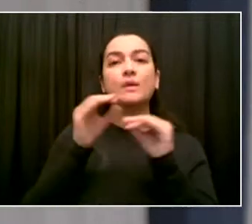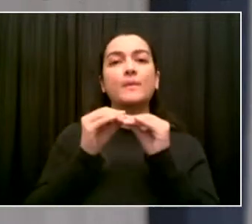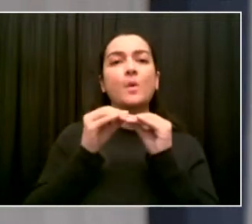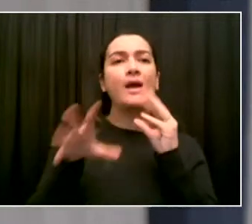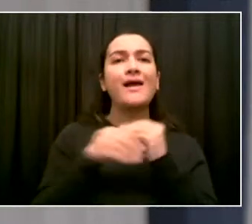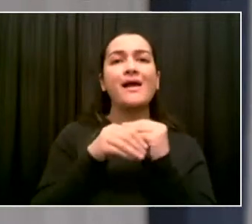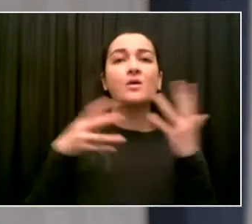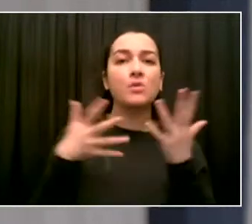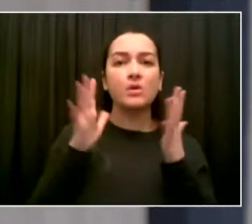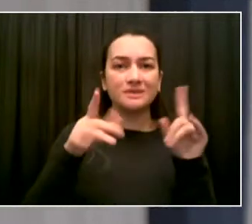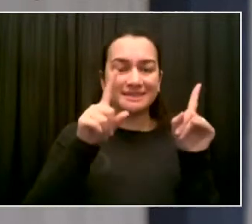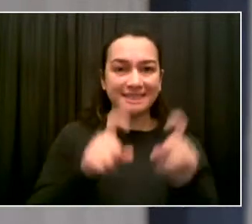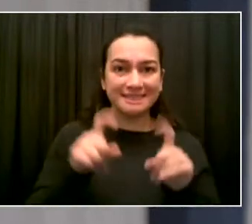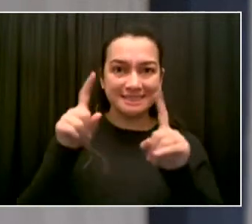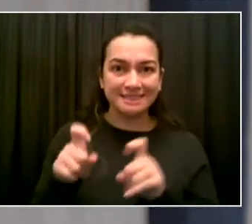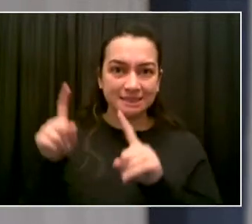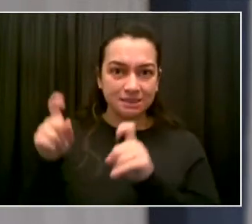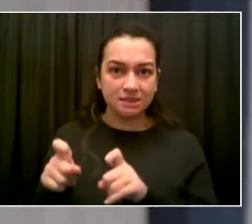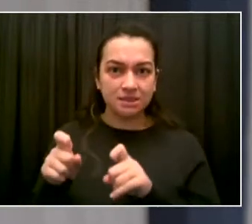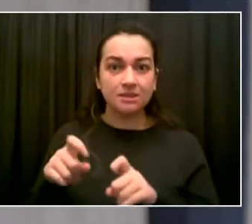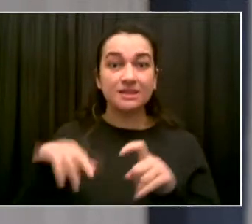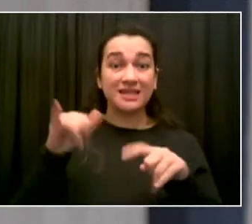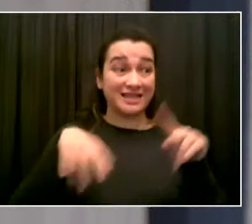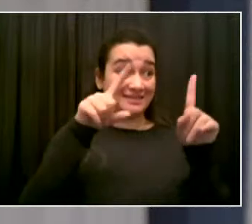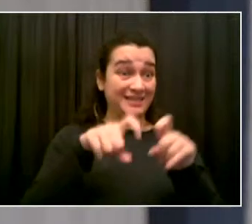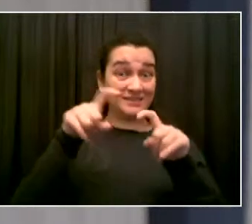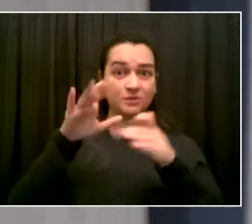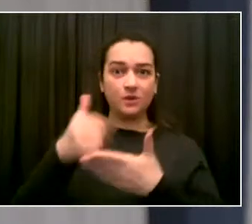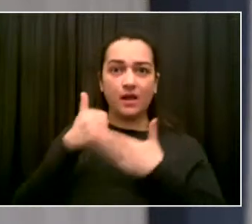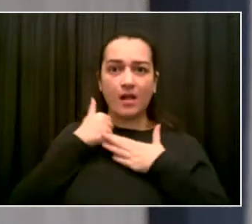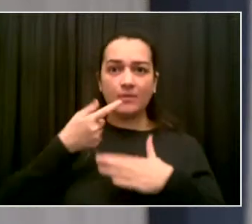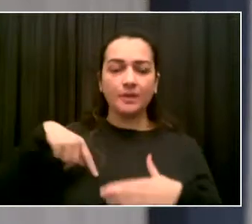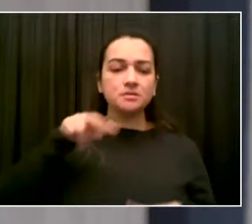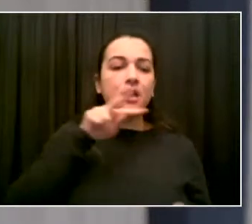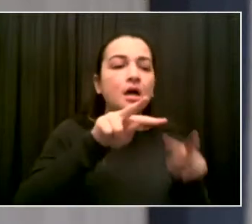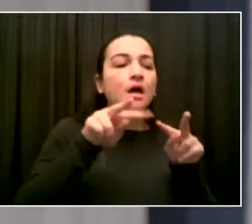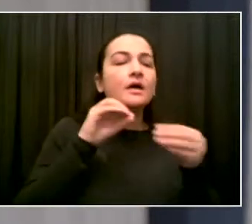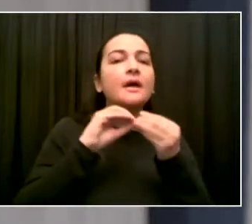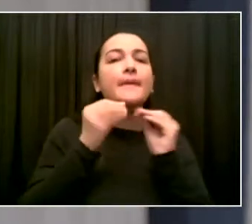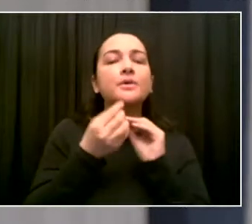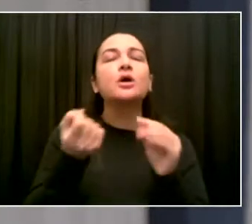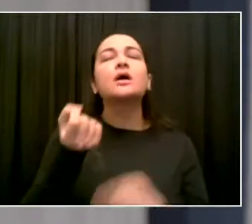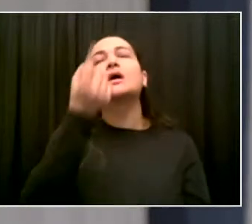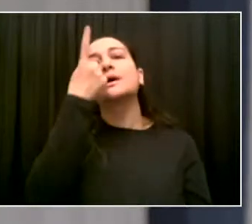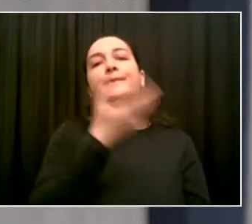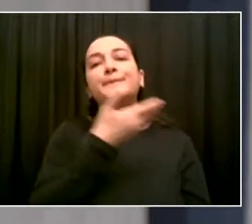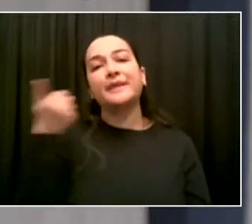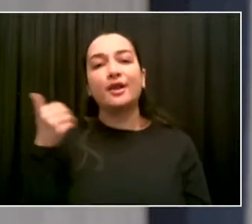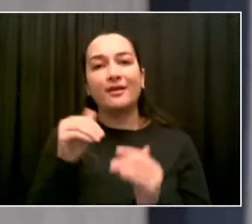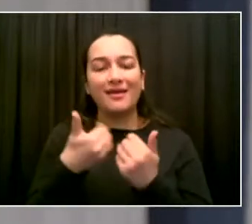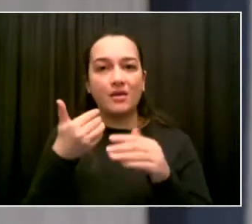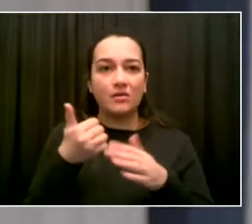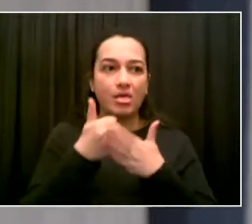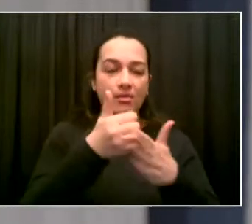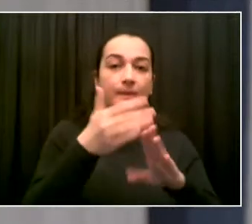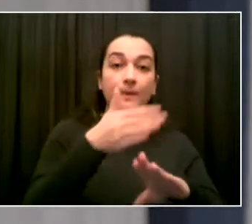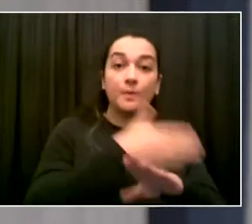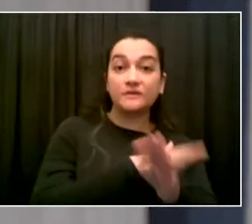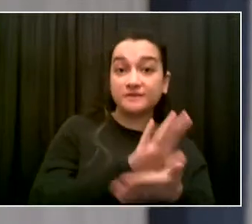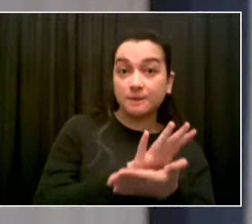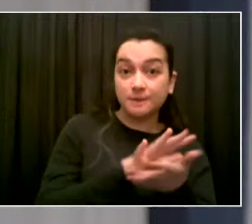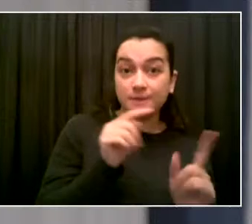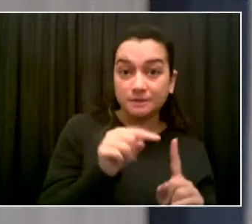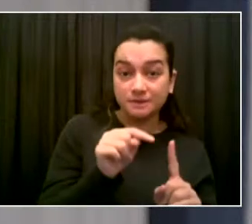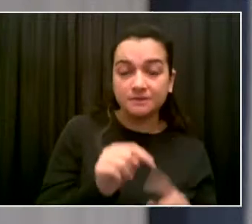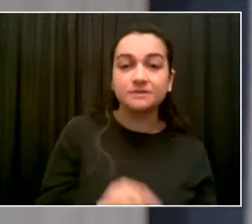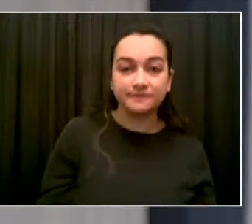also, finally, to take action when necessary. And our ability to quarantine classrooms and close contacts really